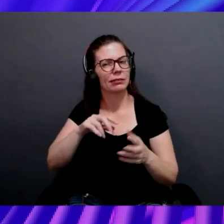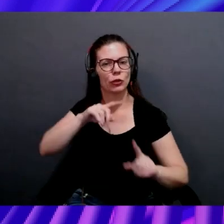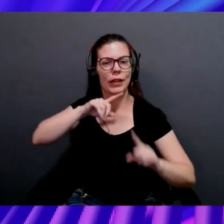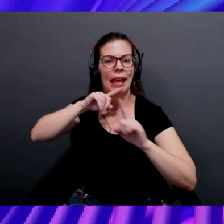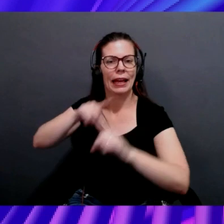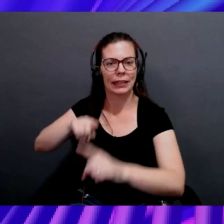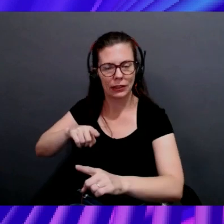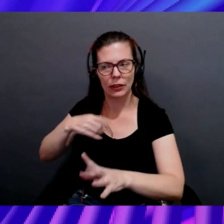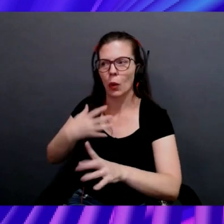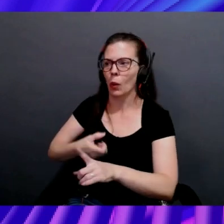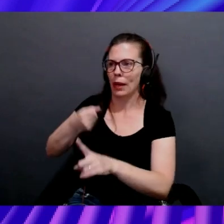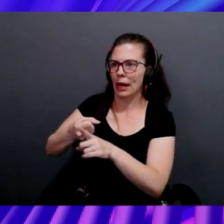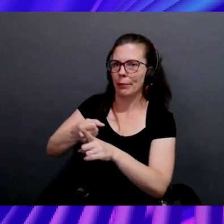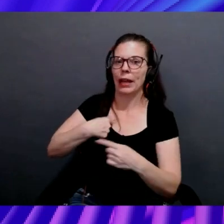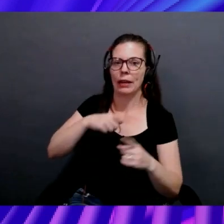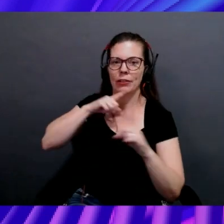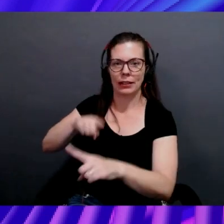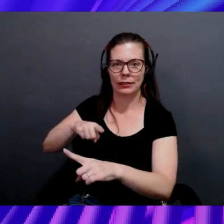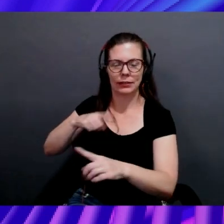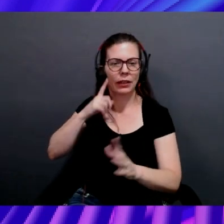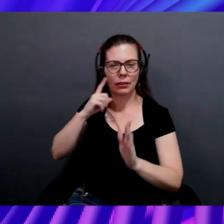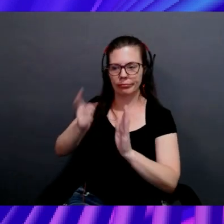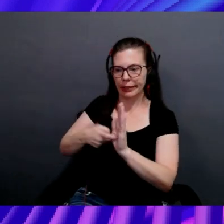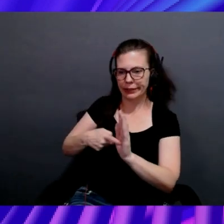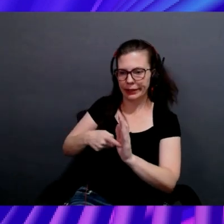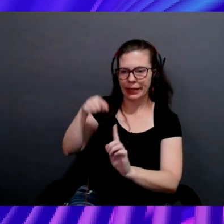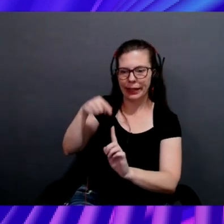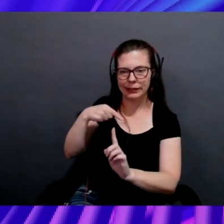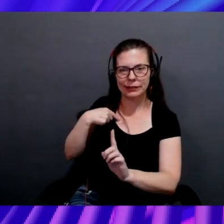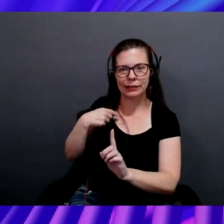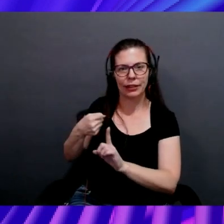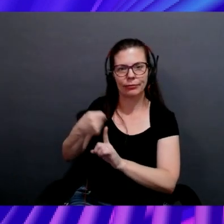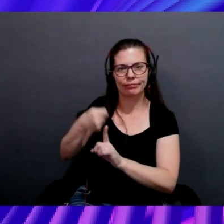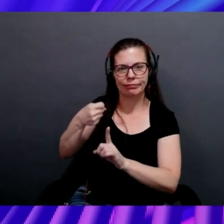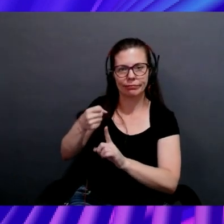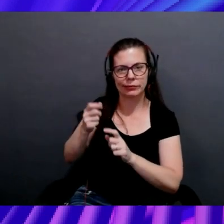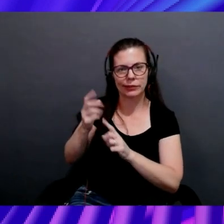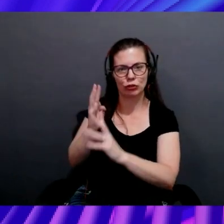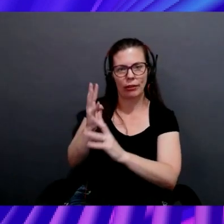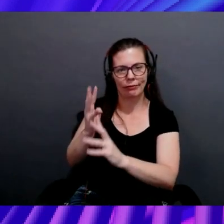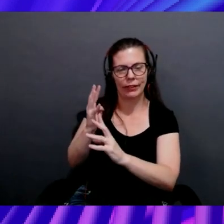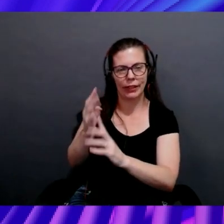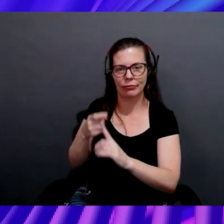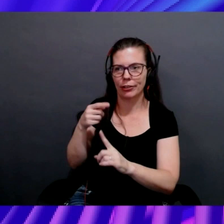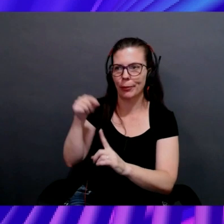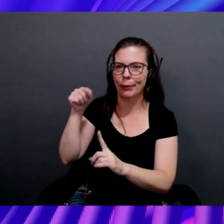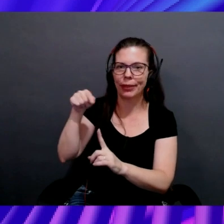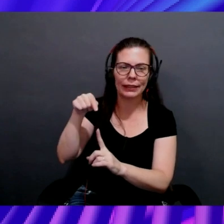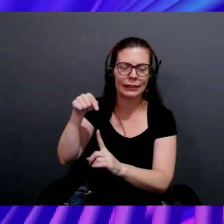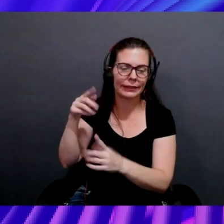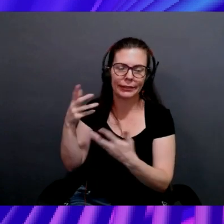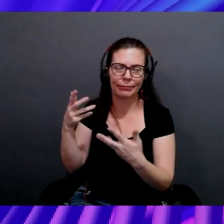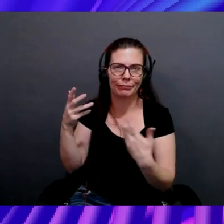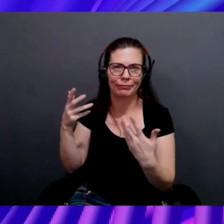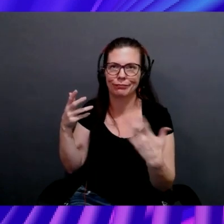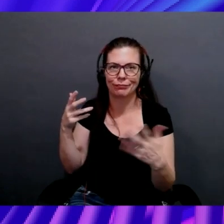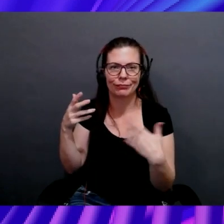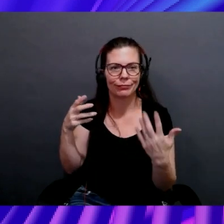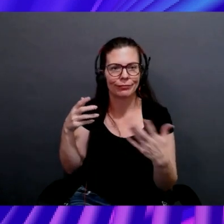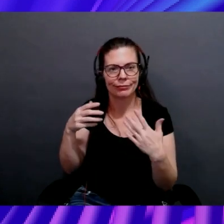take. I'm detecting that I'm getting a ton of traffic from these